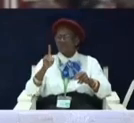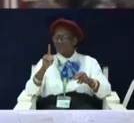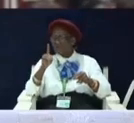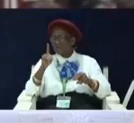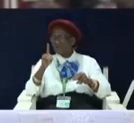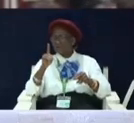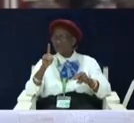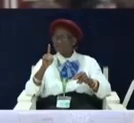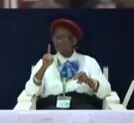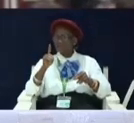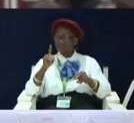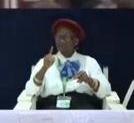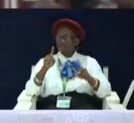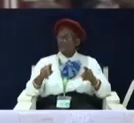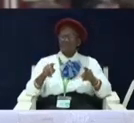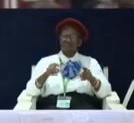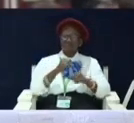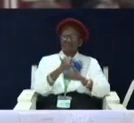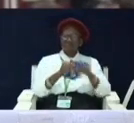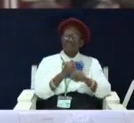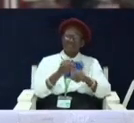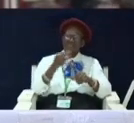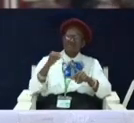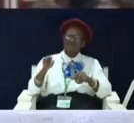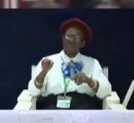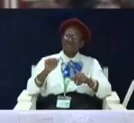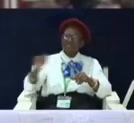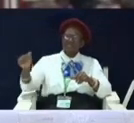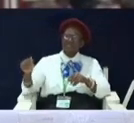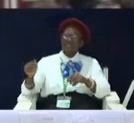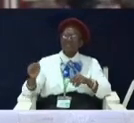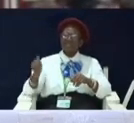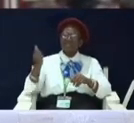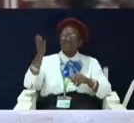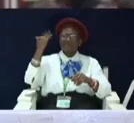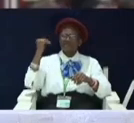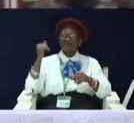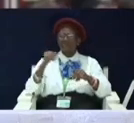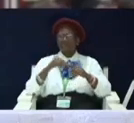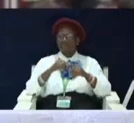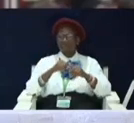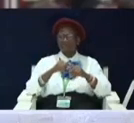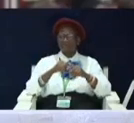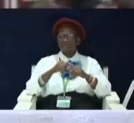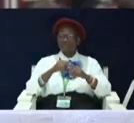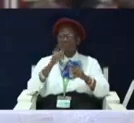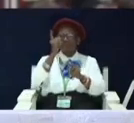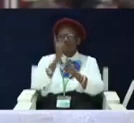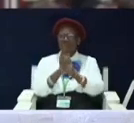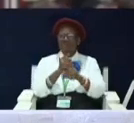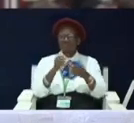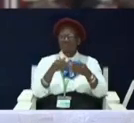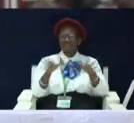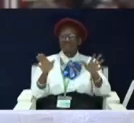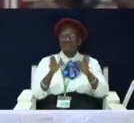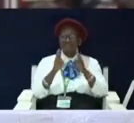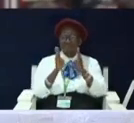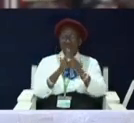one day years ago. Most of you we've just finished our convention.